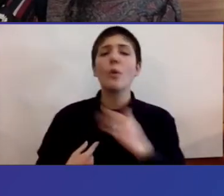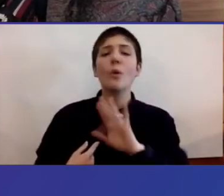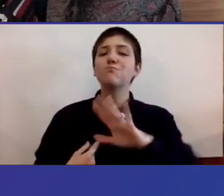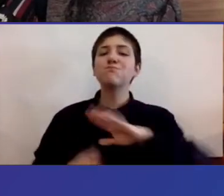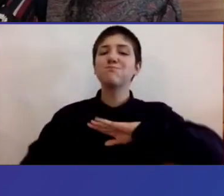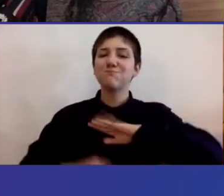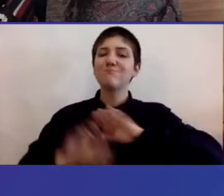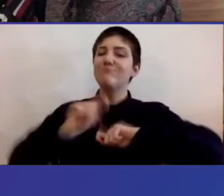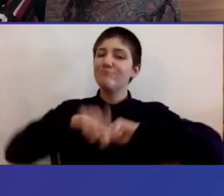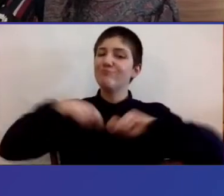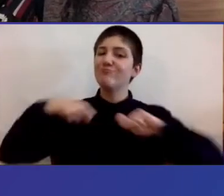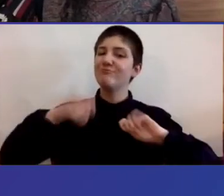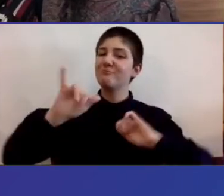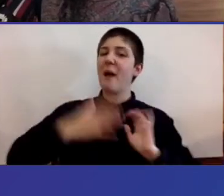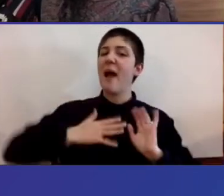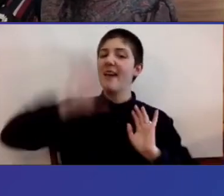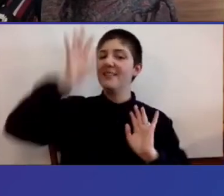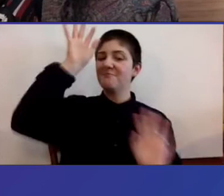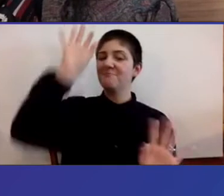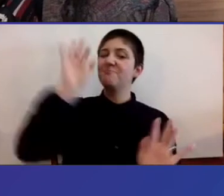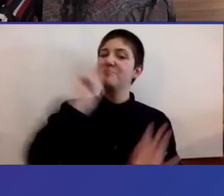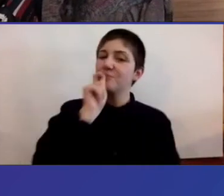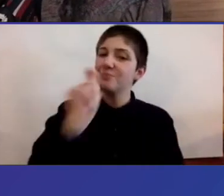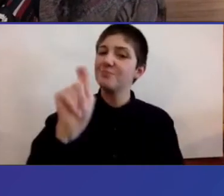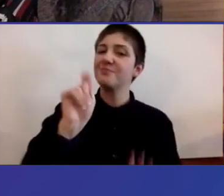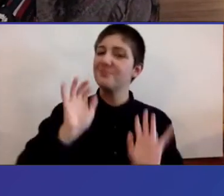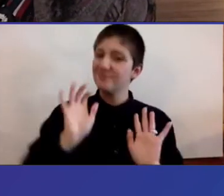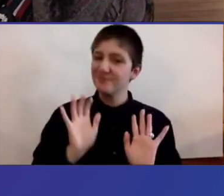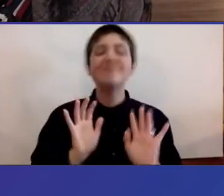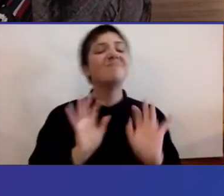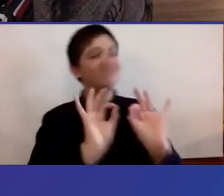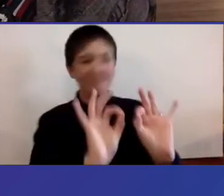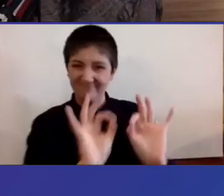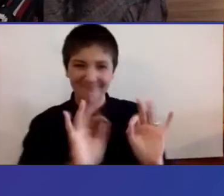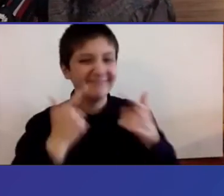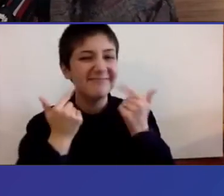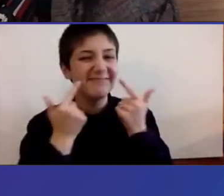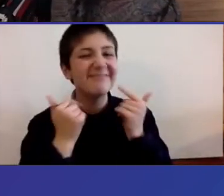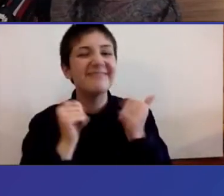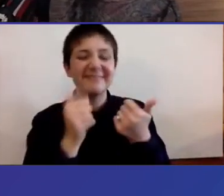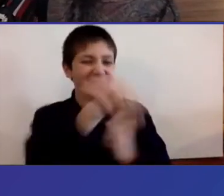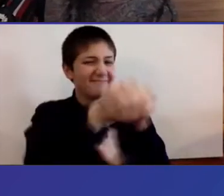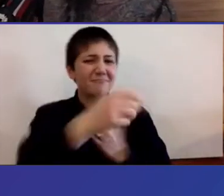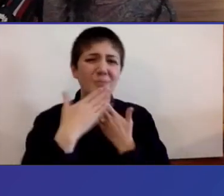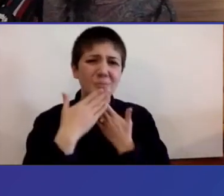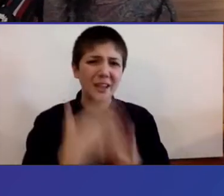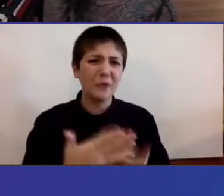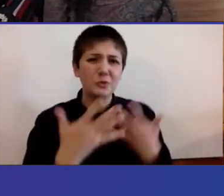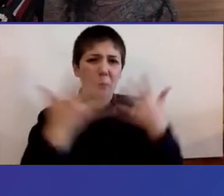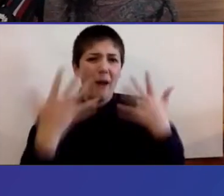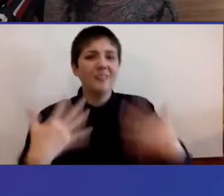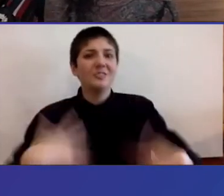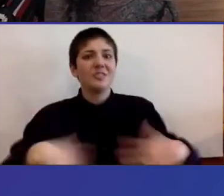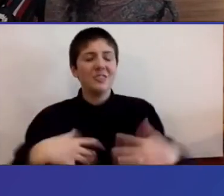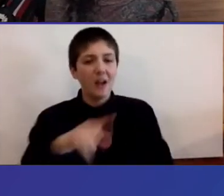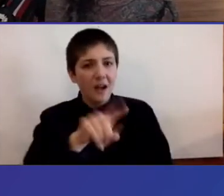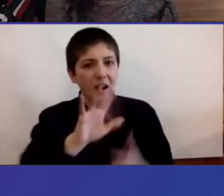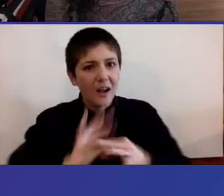with that thought. Okay, got it. All right, thank you so much